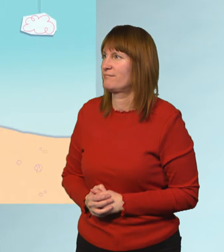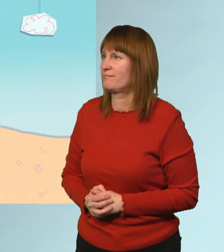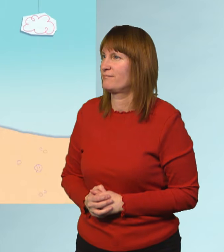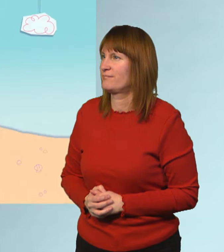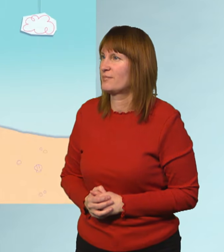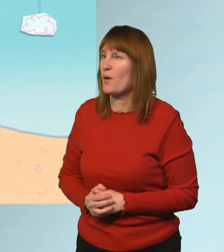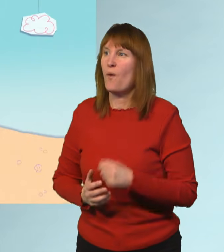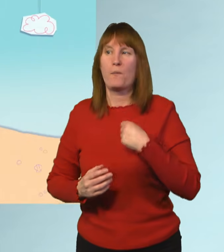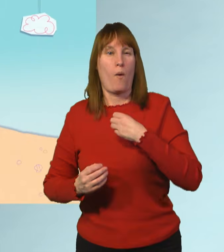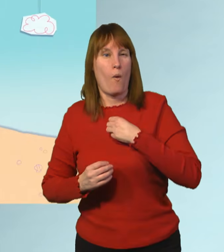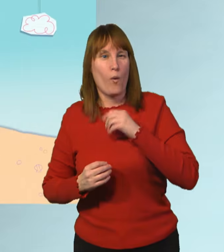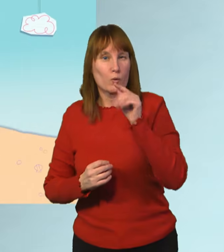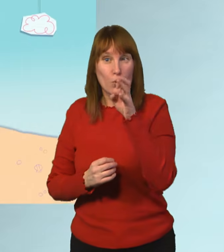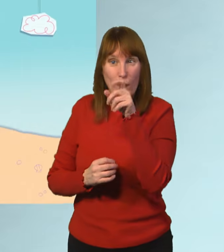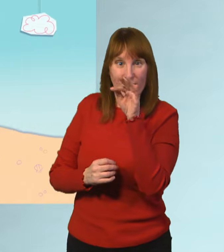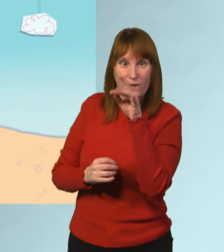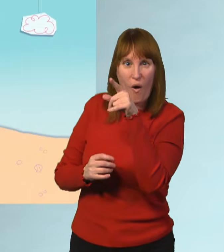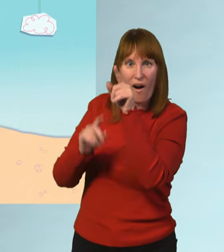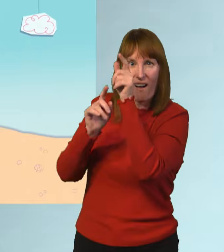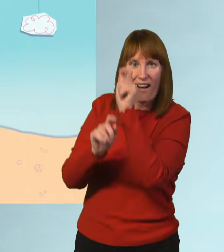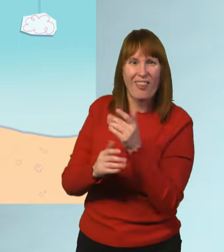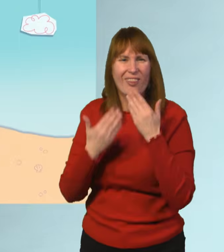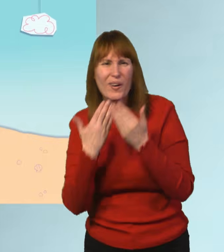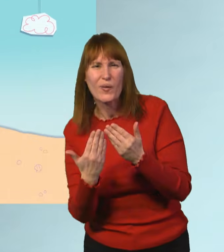Oh, my own tuning fork. Thank you.